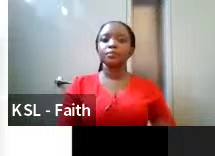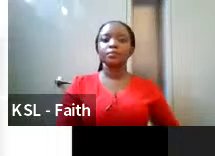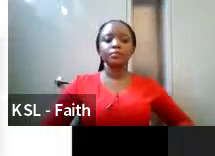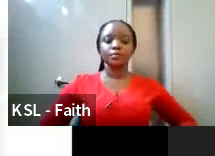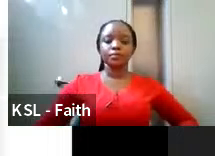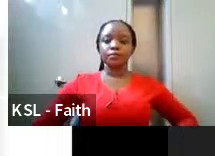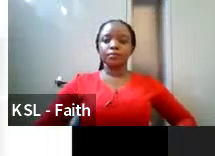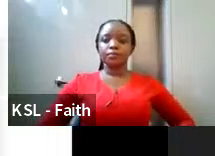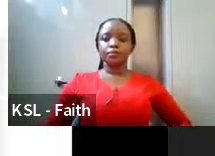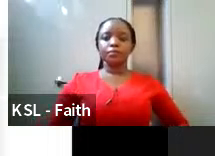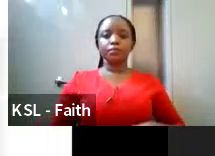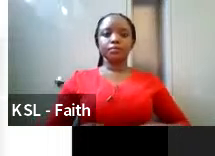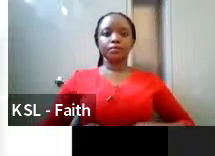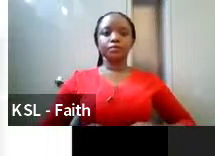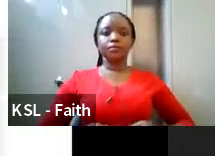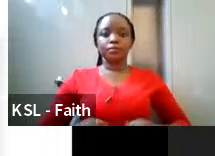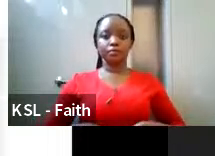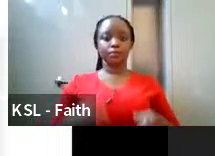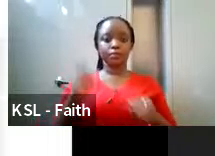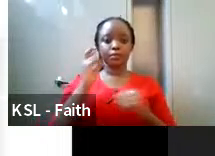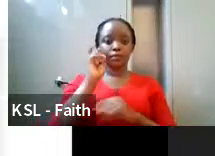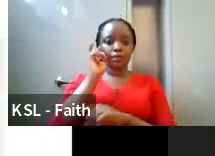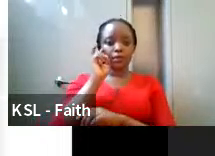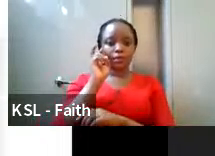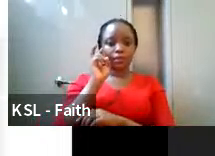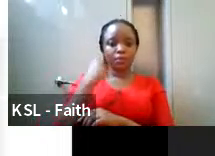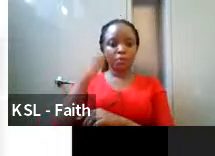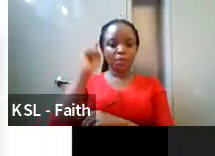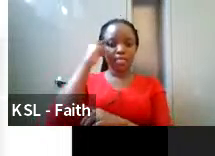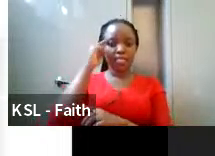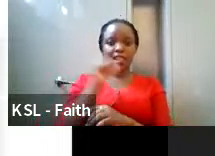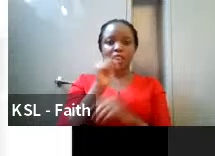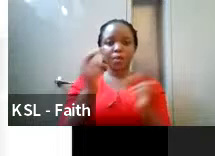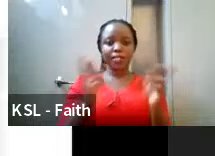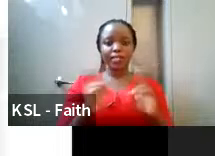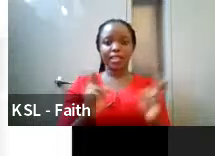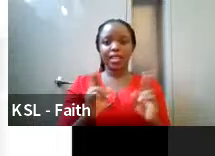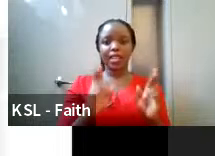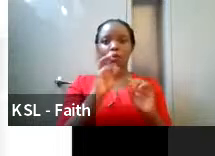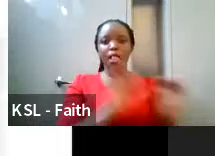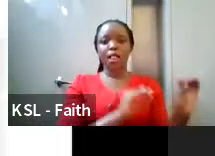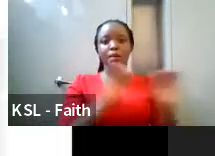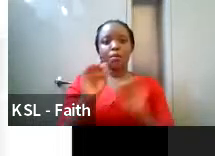Okay, it seems like he's not ready yet, so we will move over to Faith Muli.